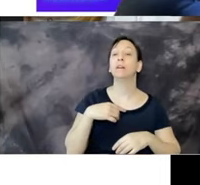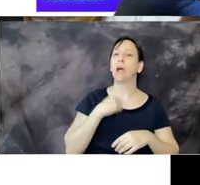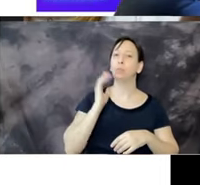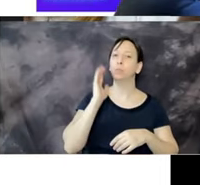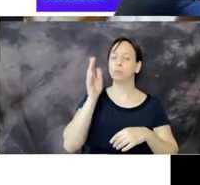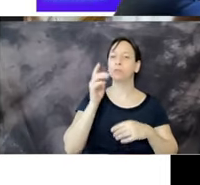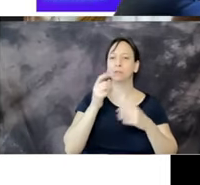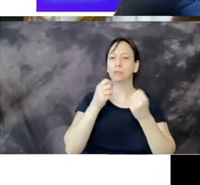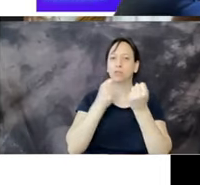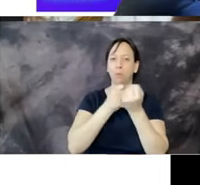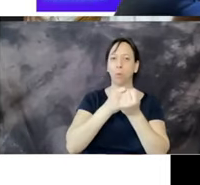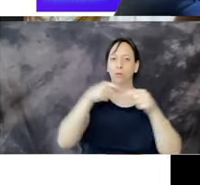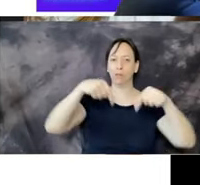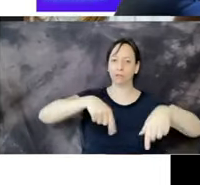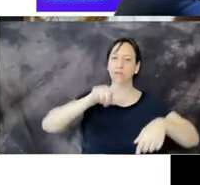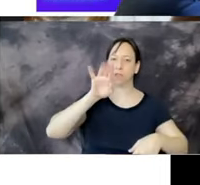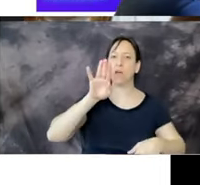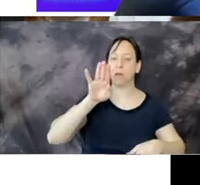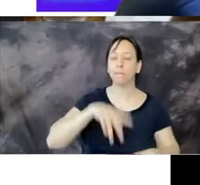supporting the Impact Lab.